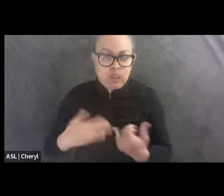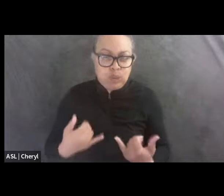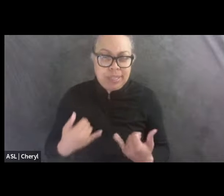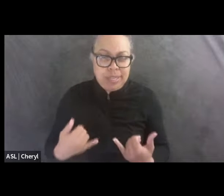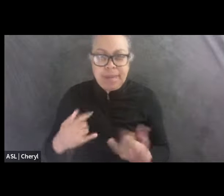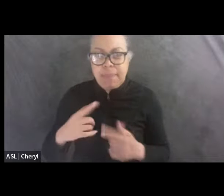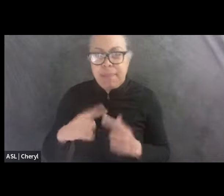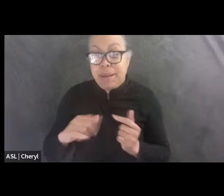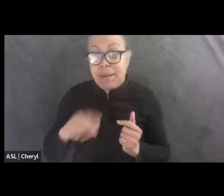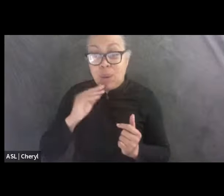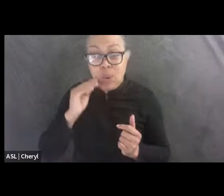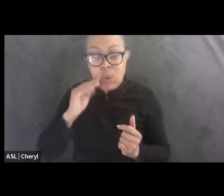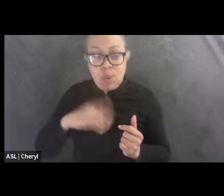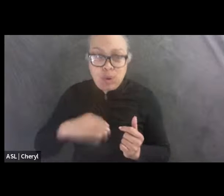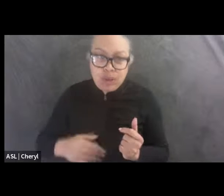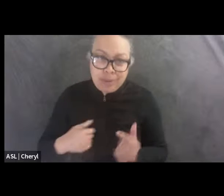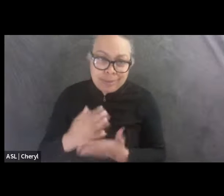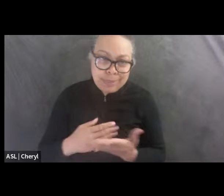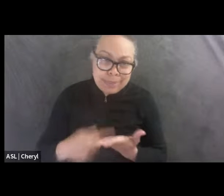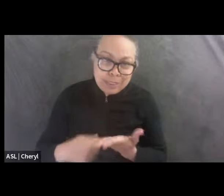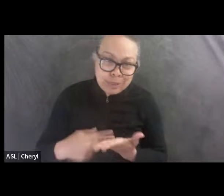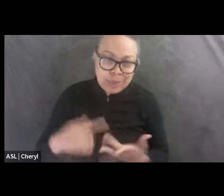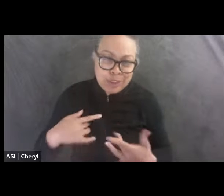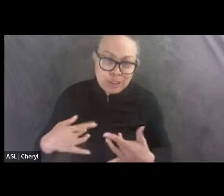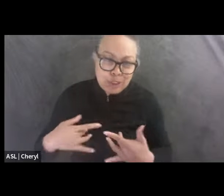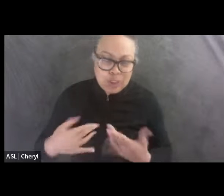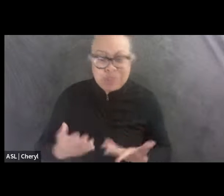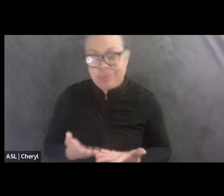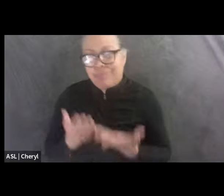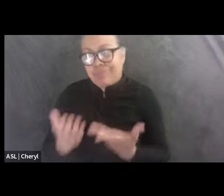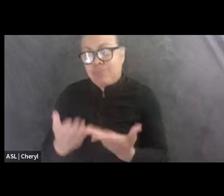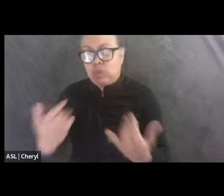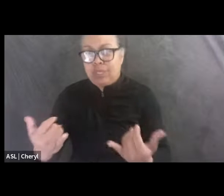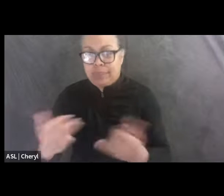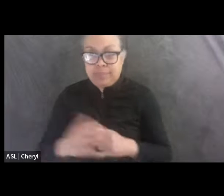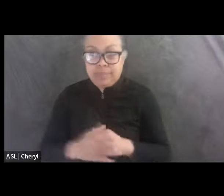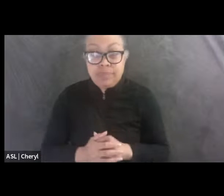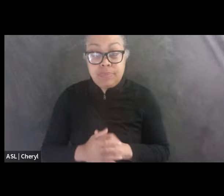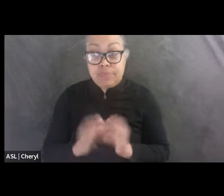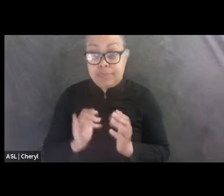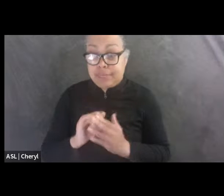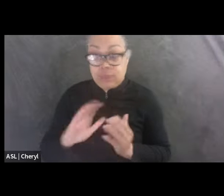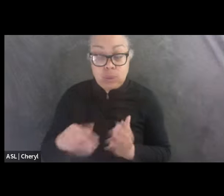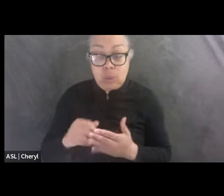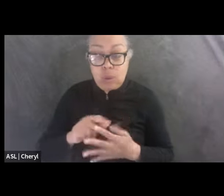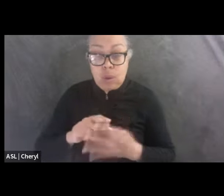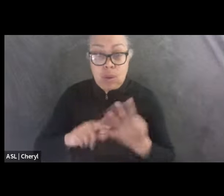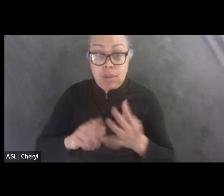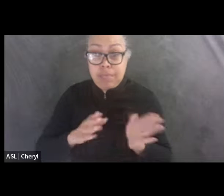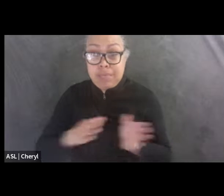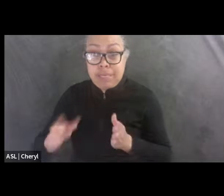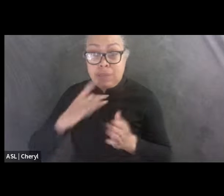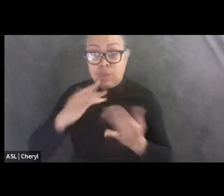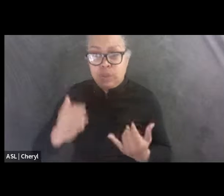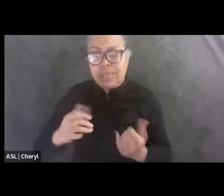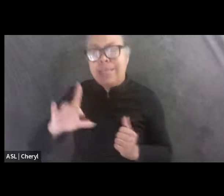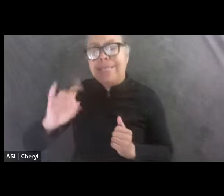homeowner just has some concerns, so I'm going to raise this here. And that's all on the upfront. We did have a